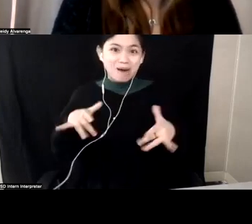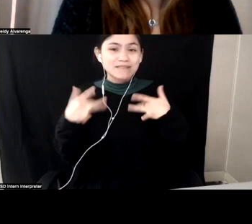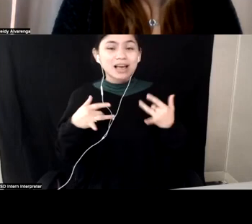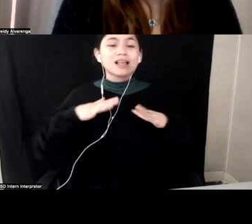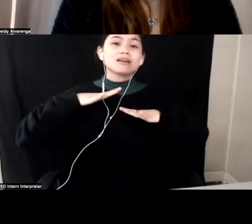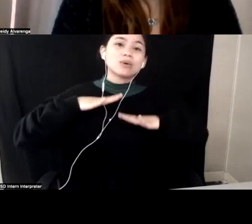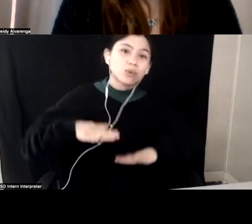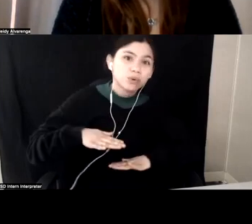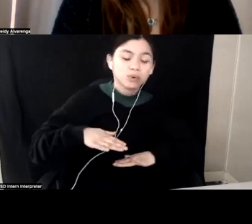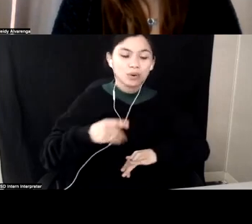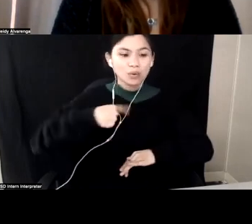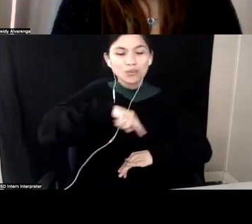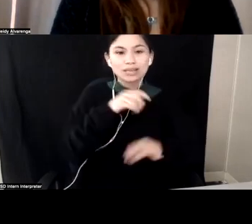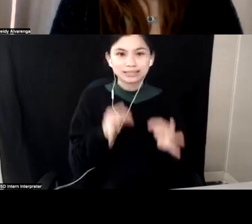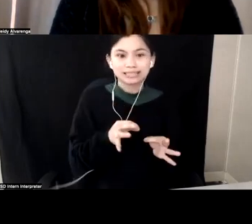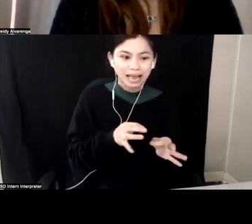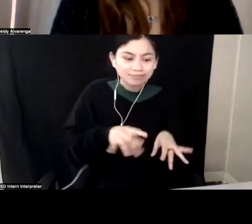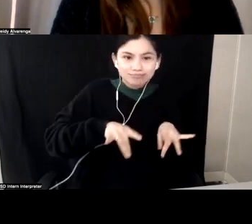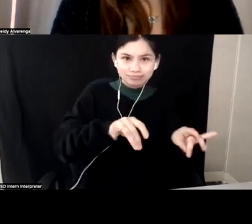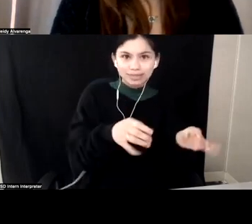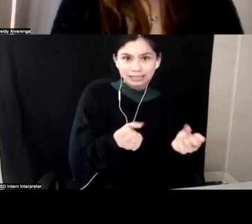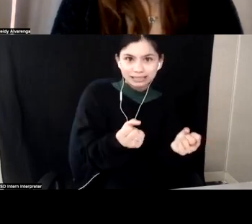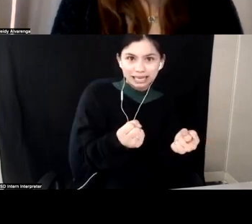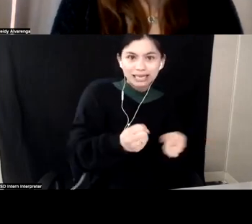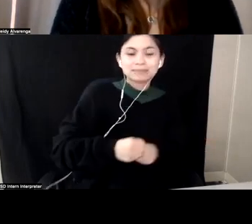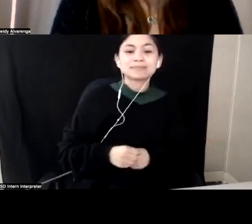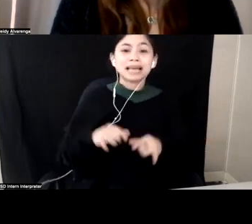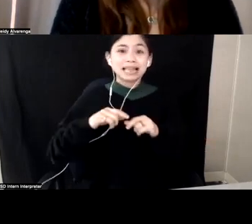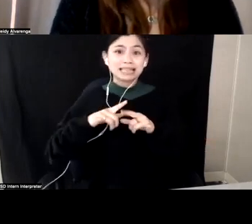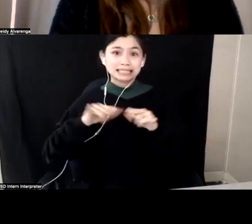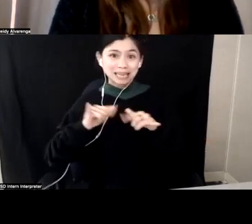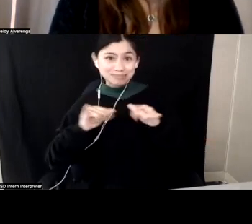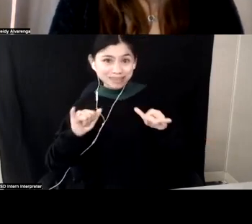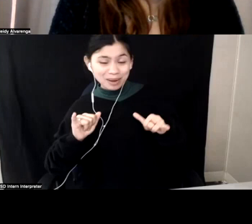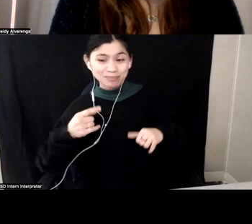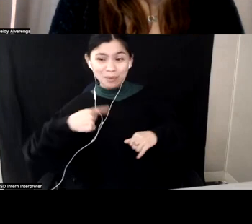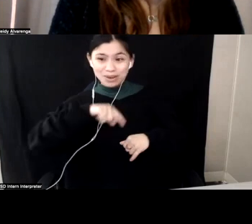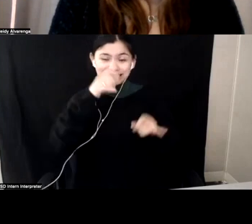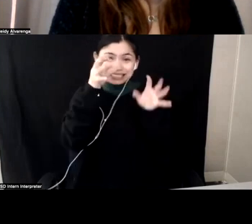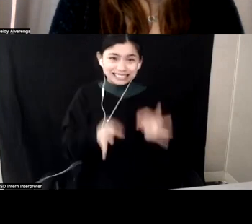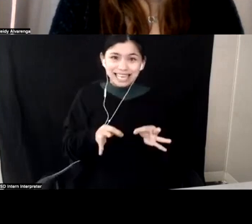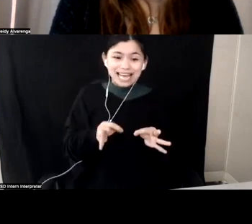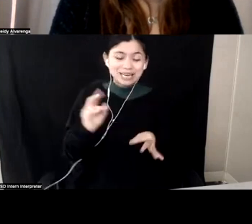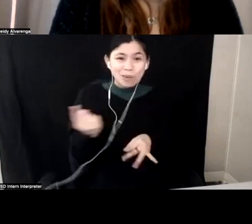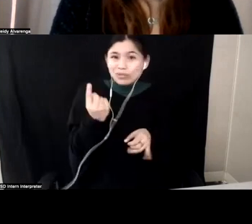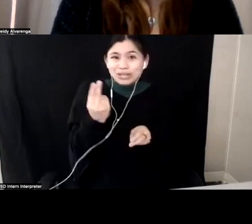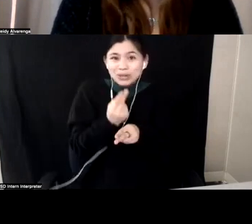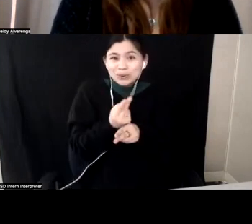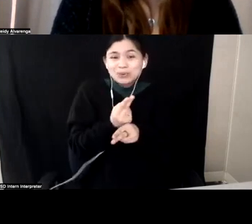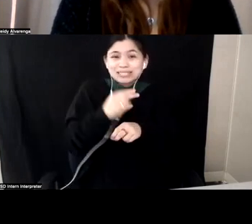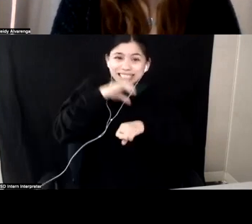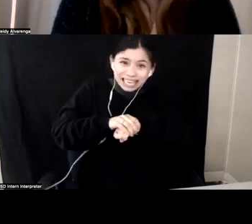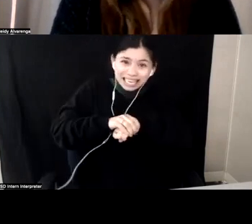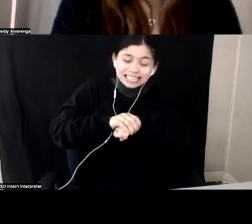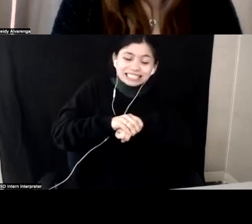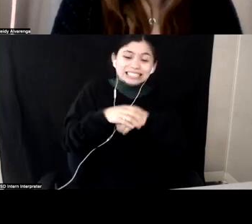Unfortunately, with that came also of the only use English. So I